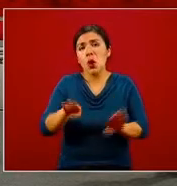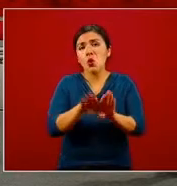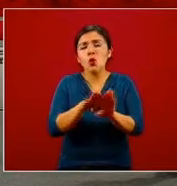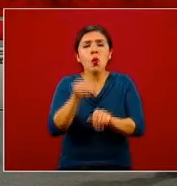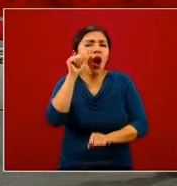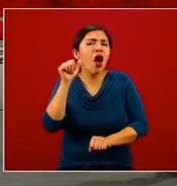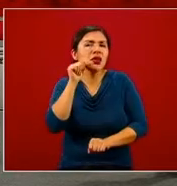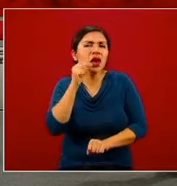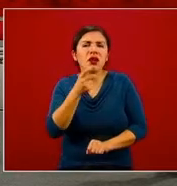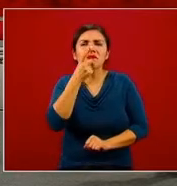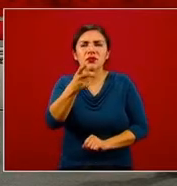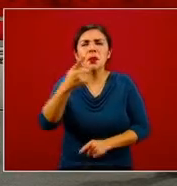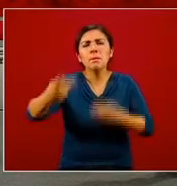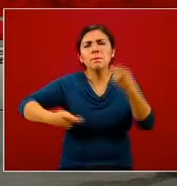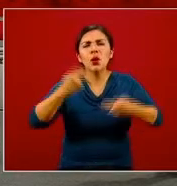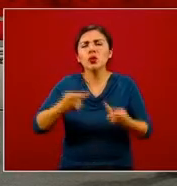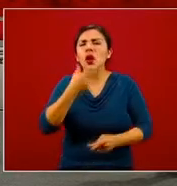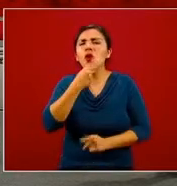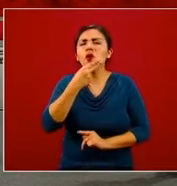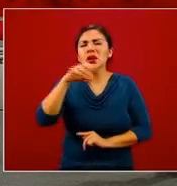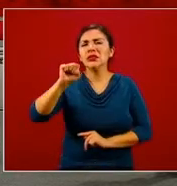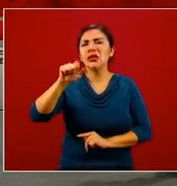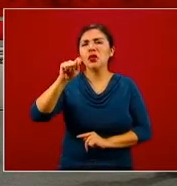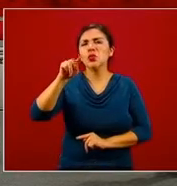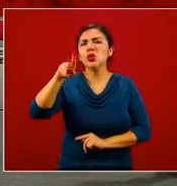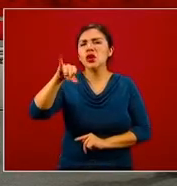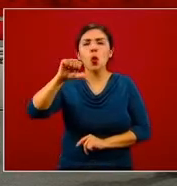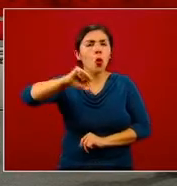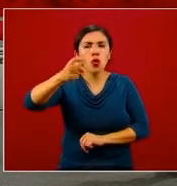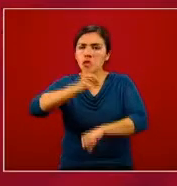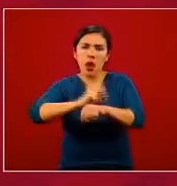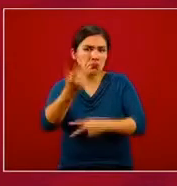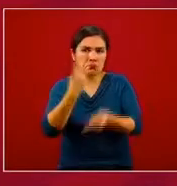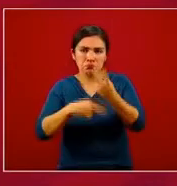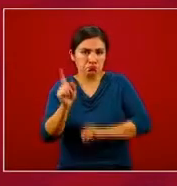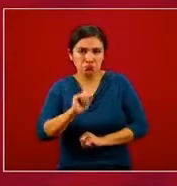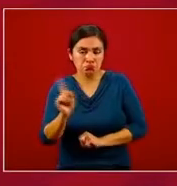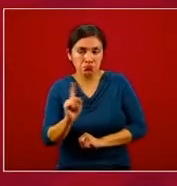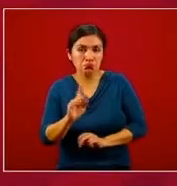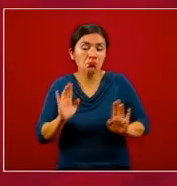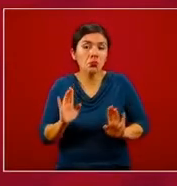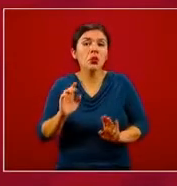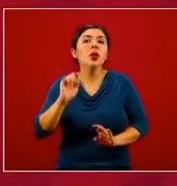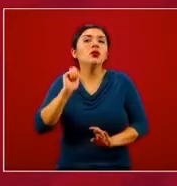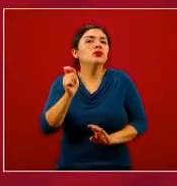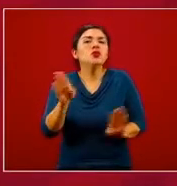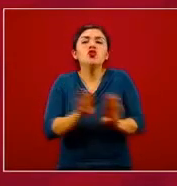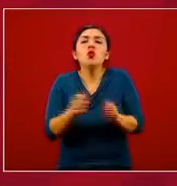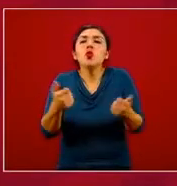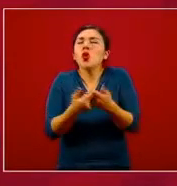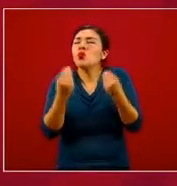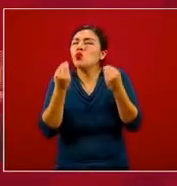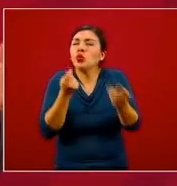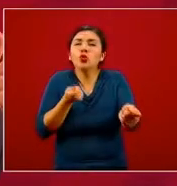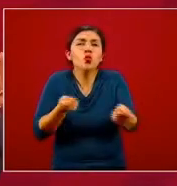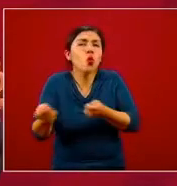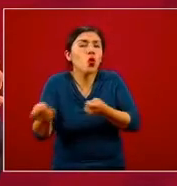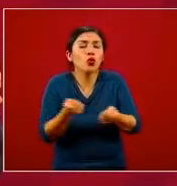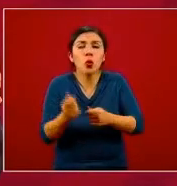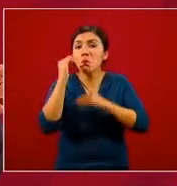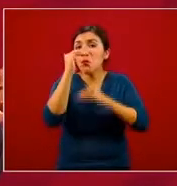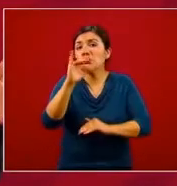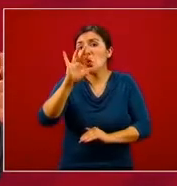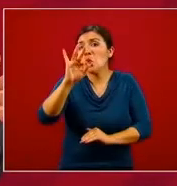development and social welfare. If these visits do happen, as we said yesterday, I think with